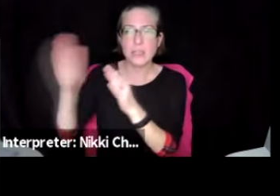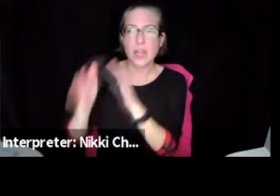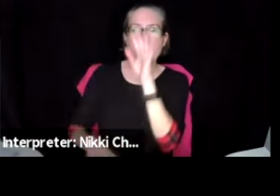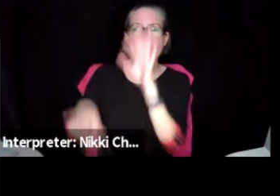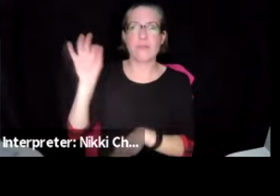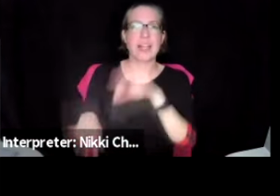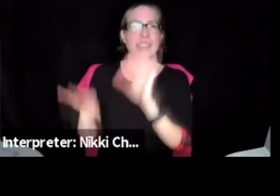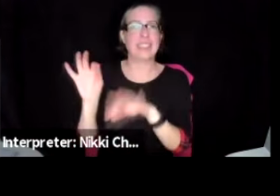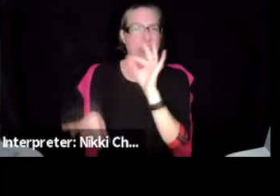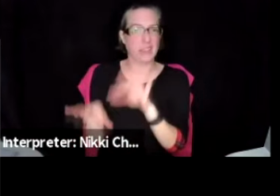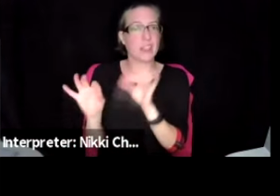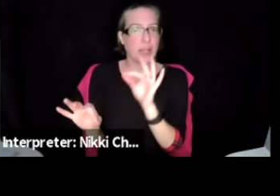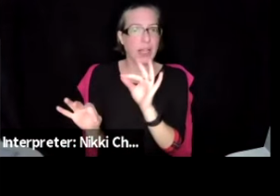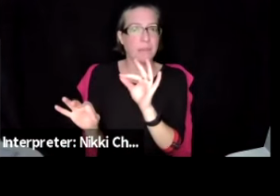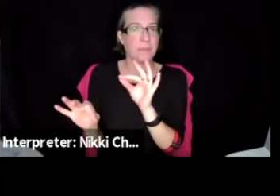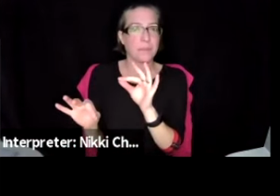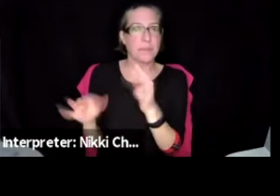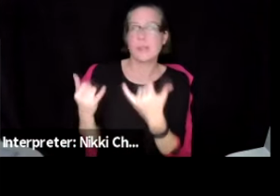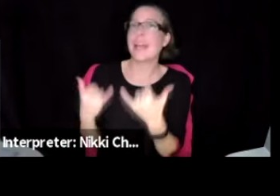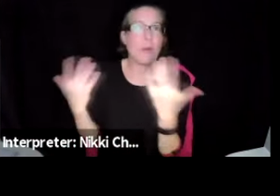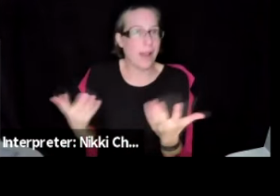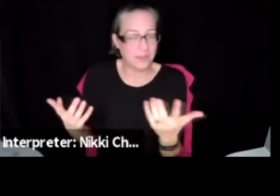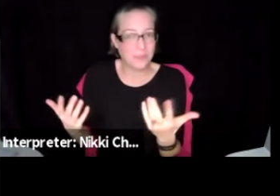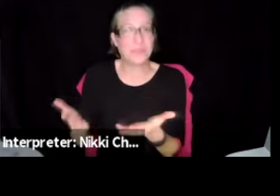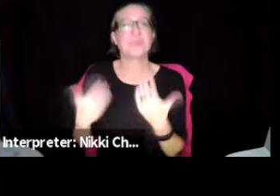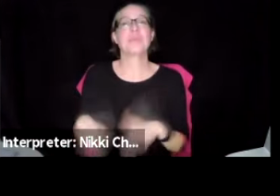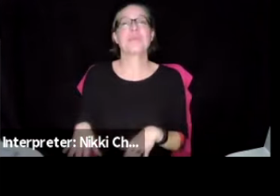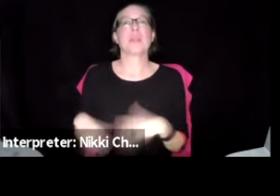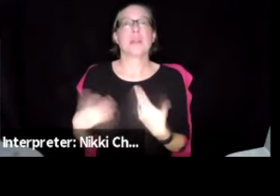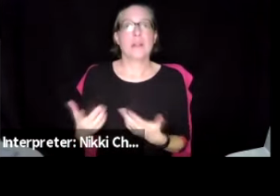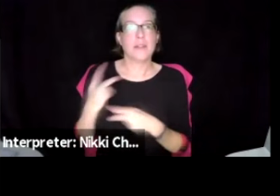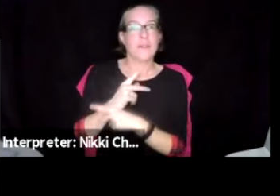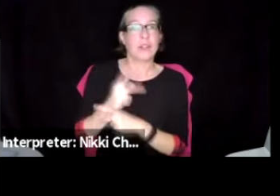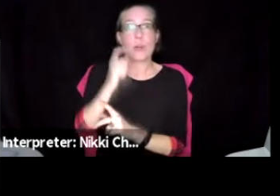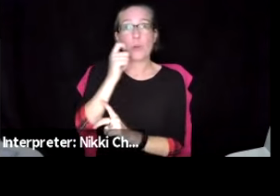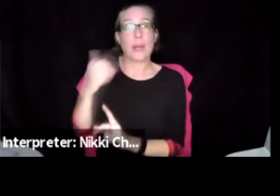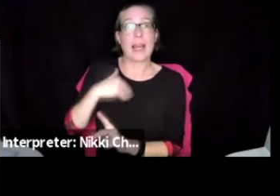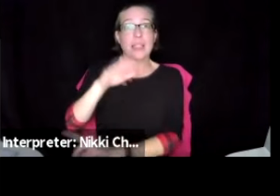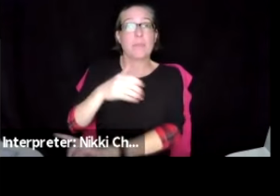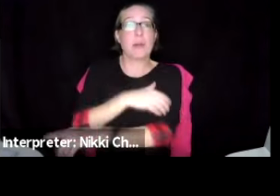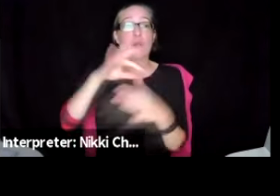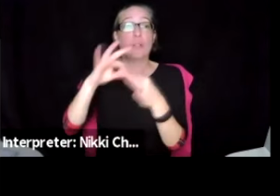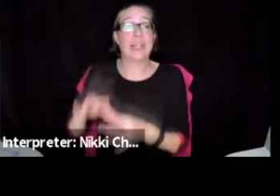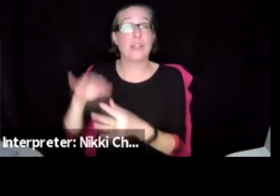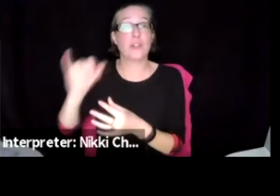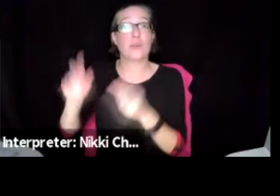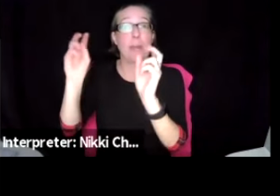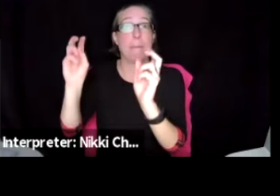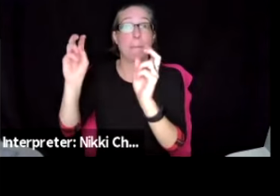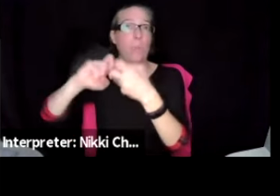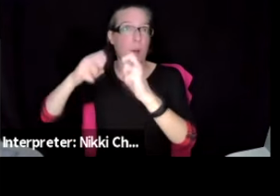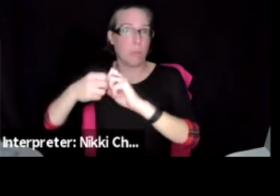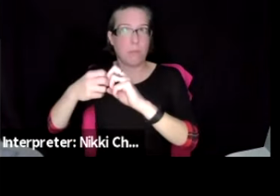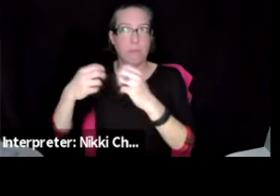it? And you map who has power in relation to the problem that you want to solve, so you know who you need to be talking to about what